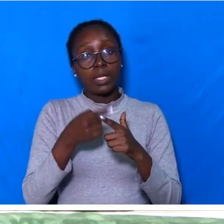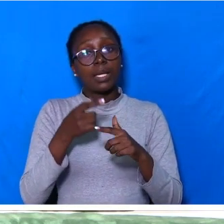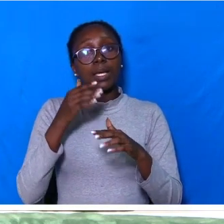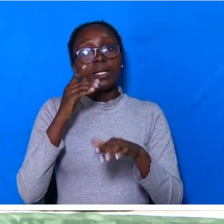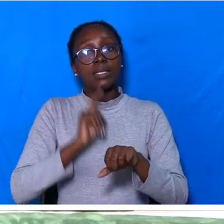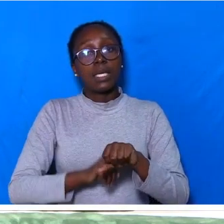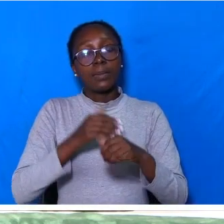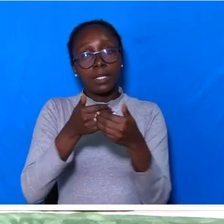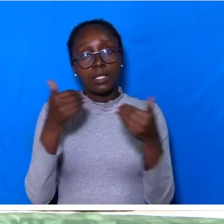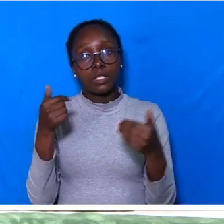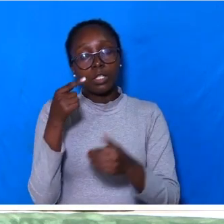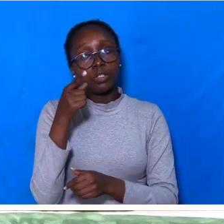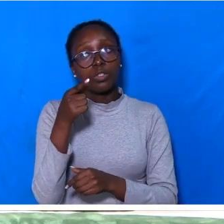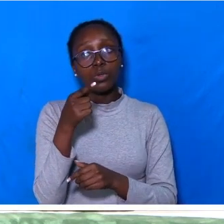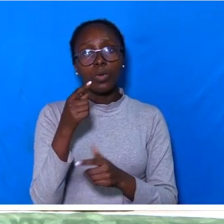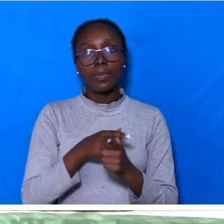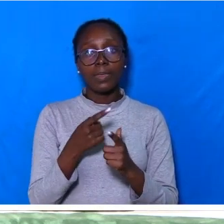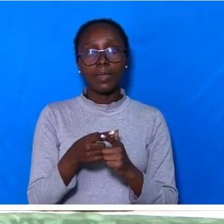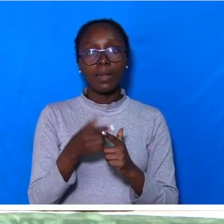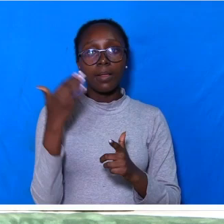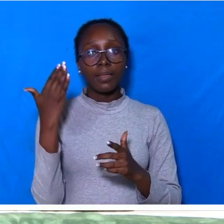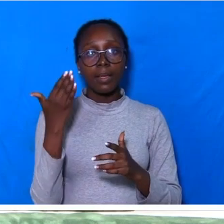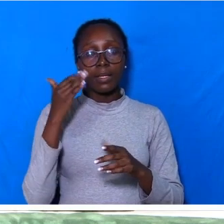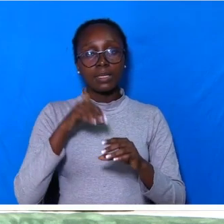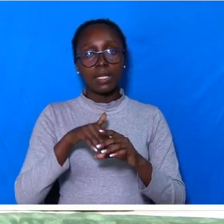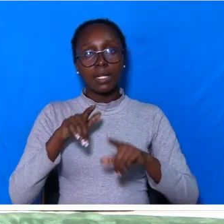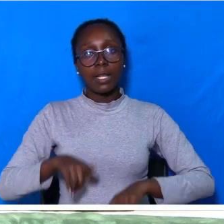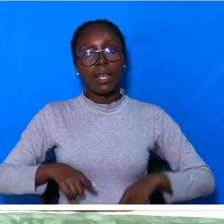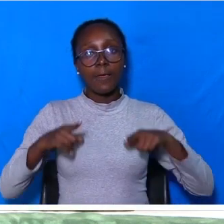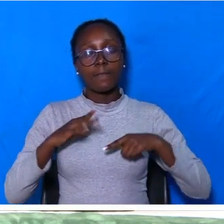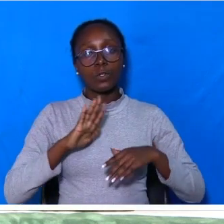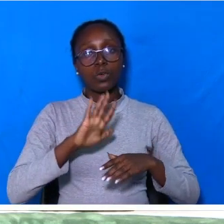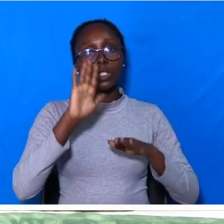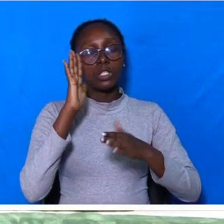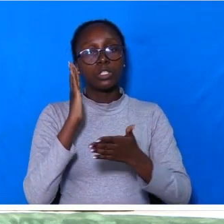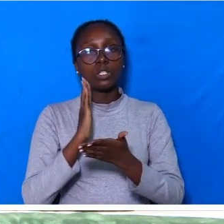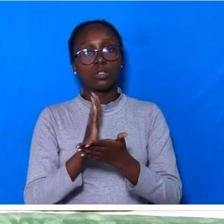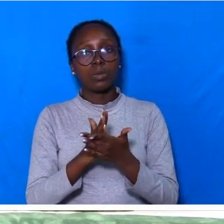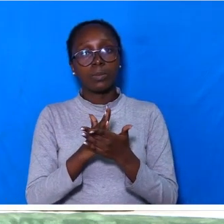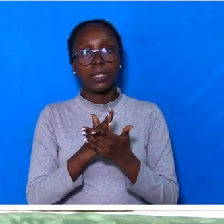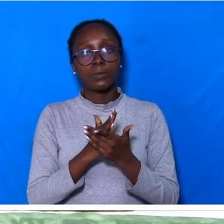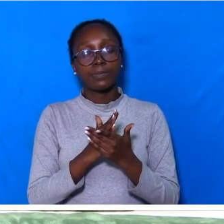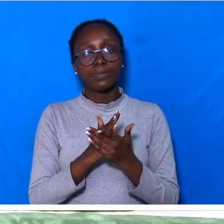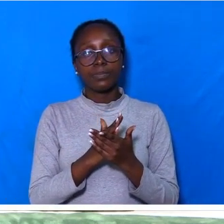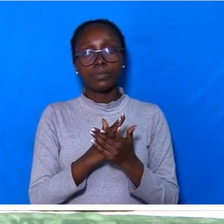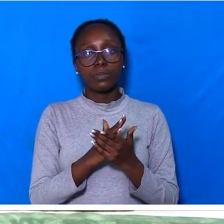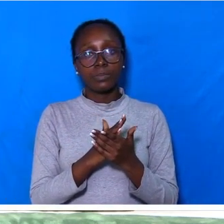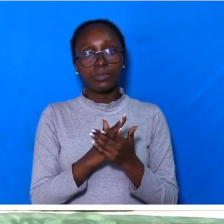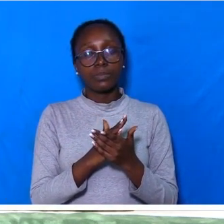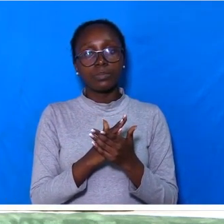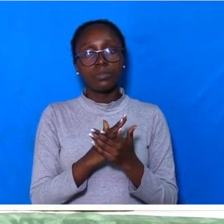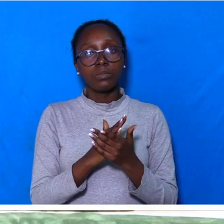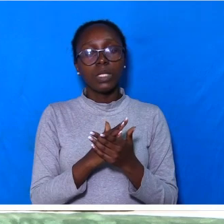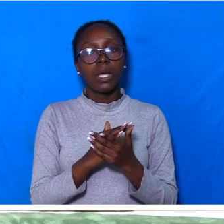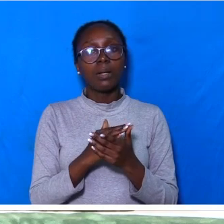you stall, you begin to stagnate. Now, let me say this about lack of progress